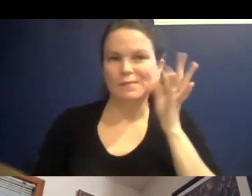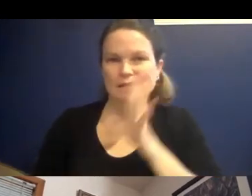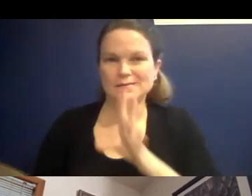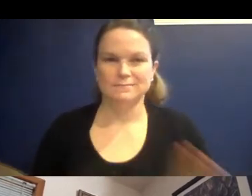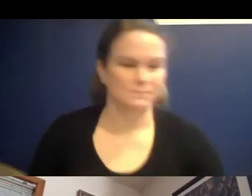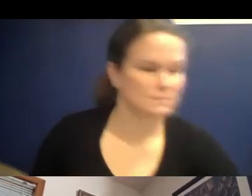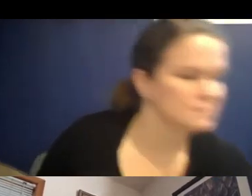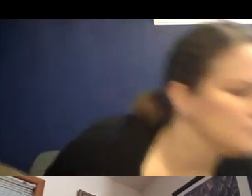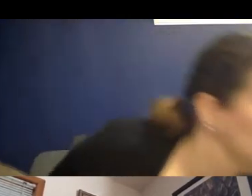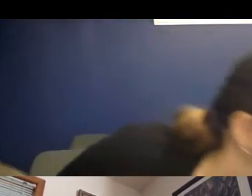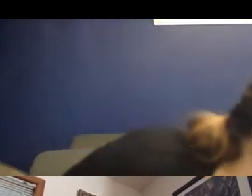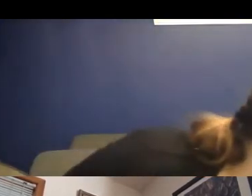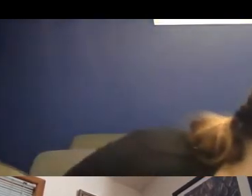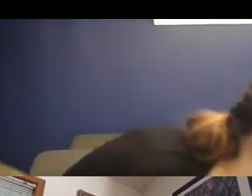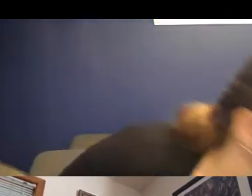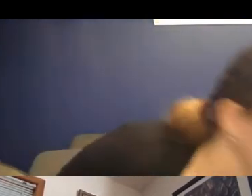This is